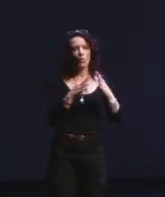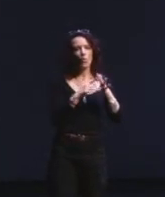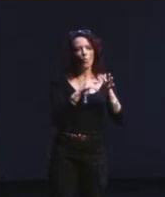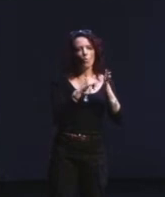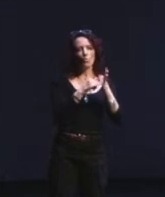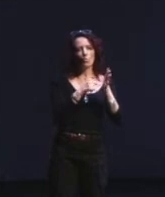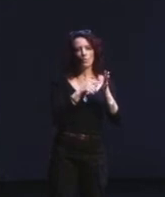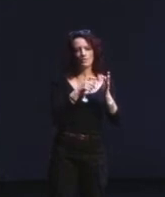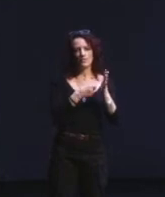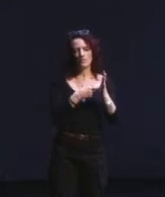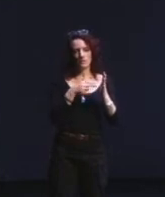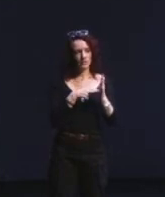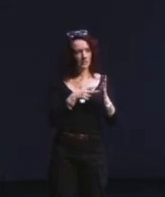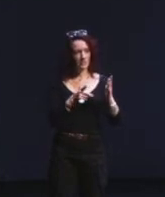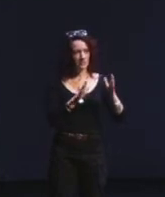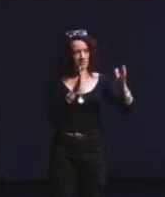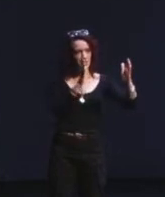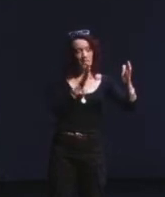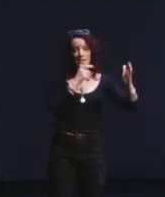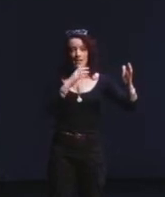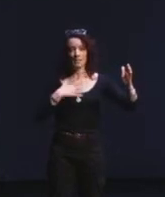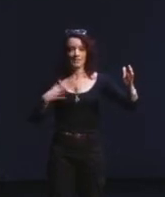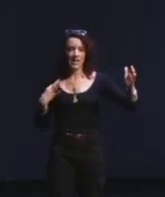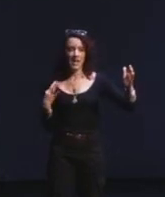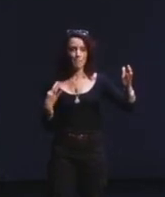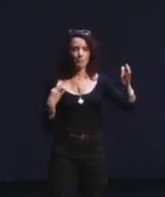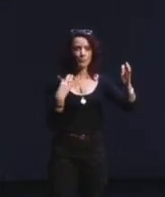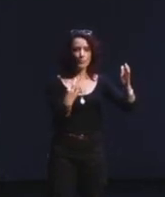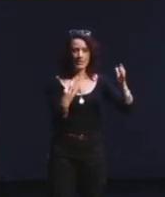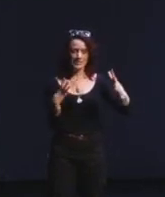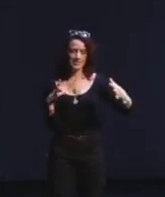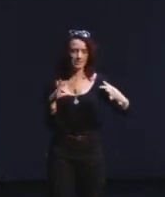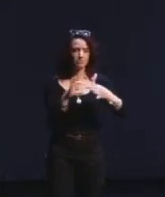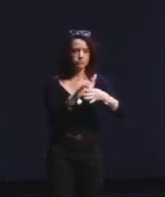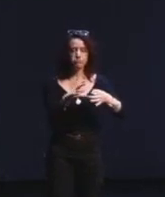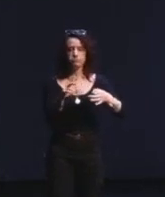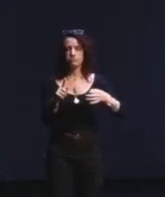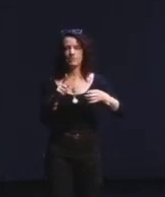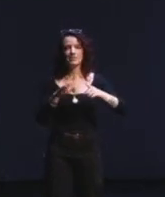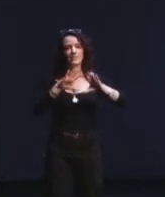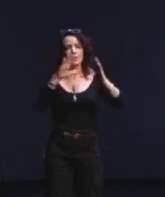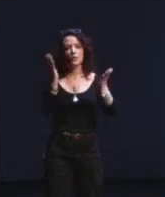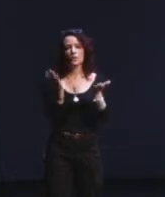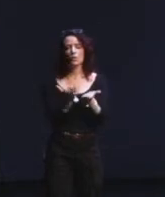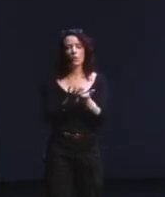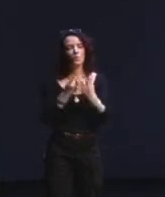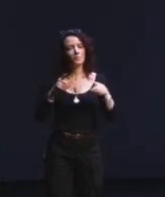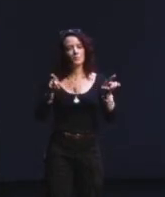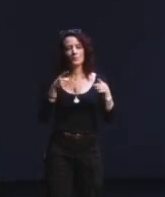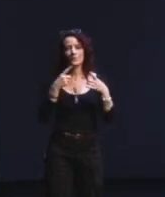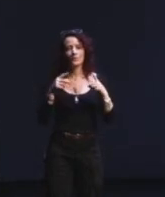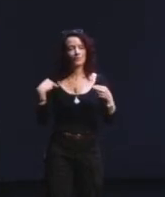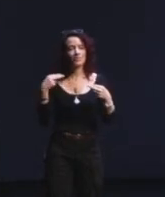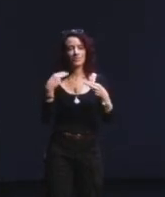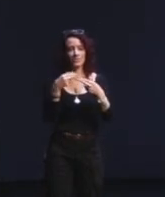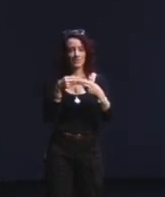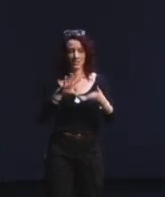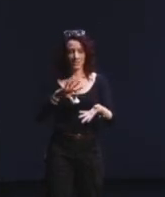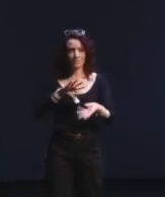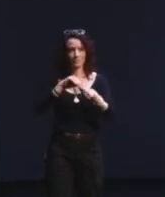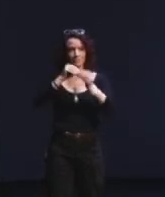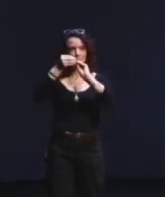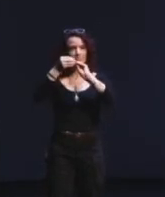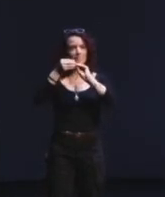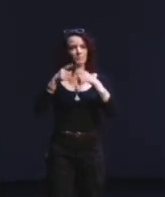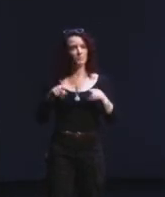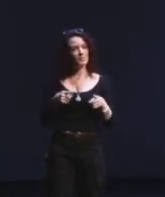be, as Roger says, embracing the vast range of global musical traditions that make up music. You know,